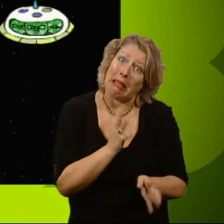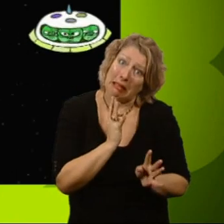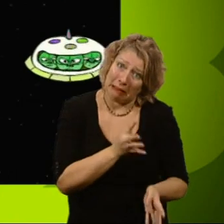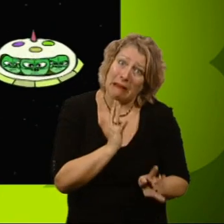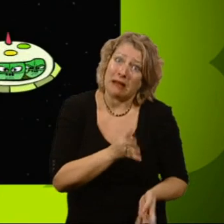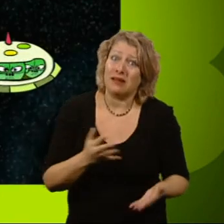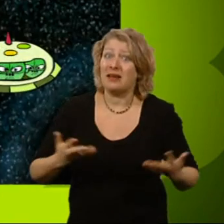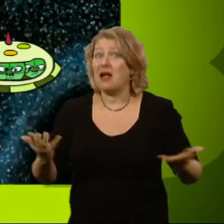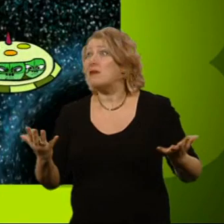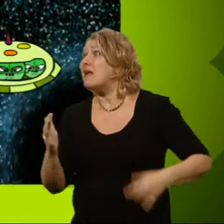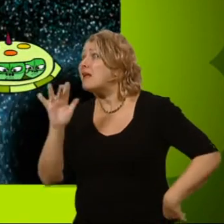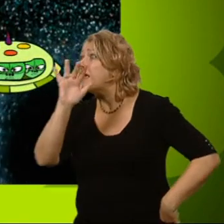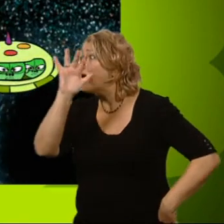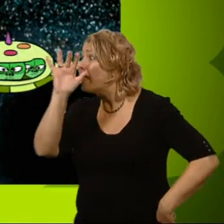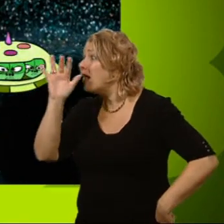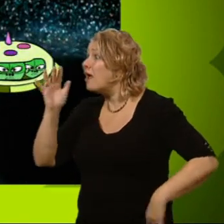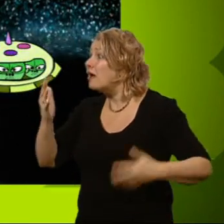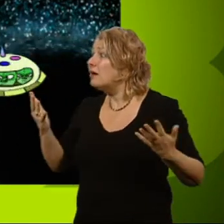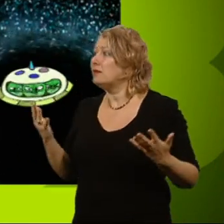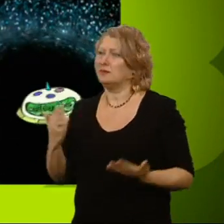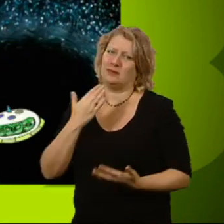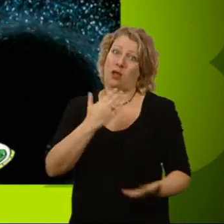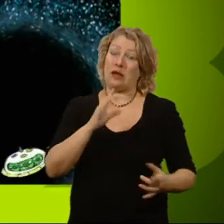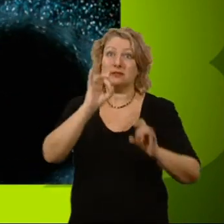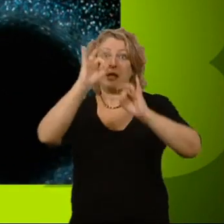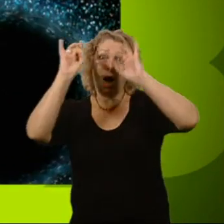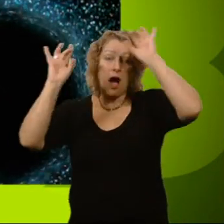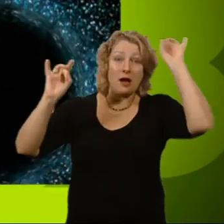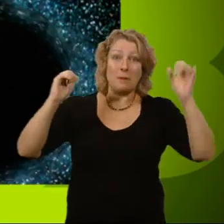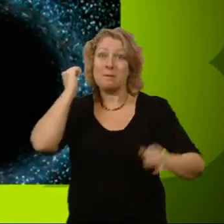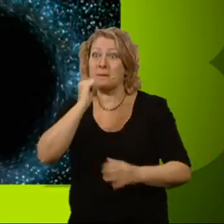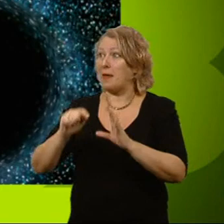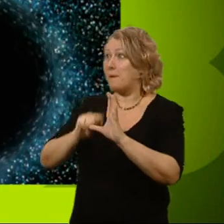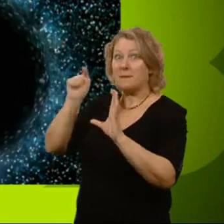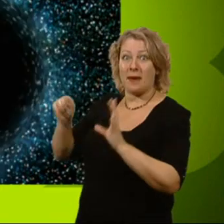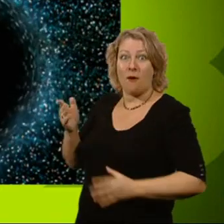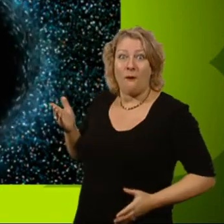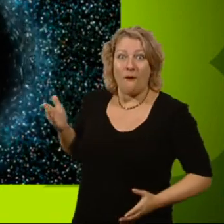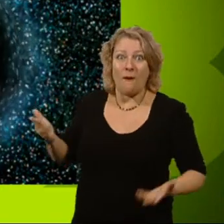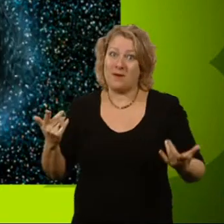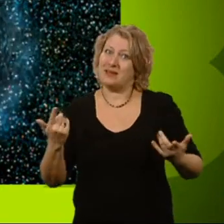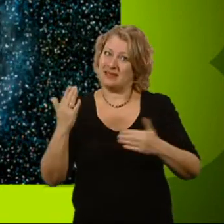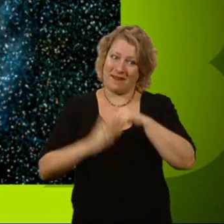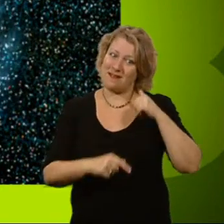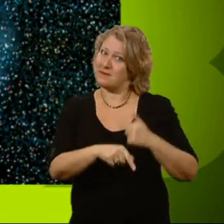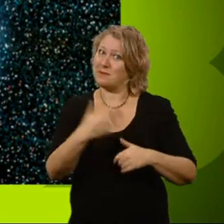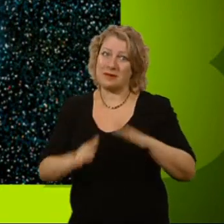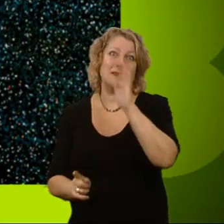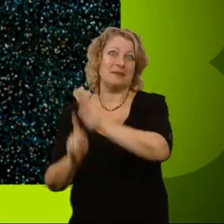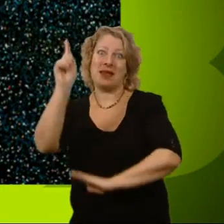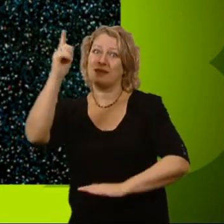If there's anybody out there, show him all the stars and a black hole, cos he's never really been